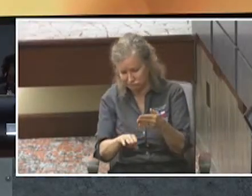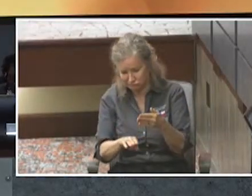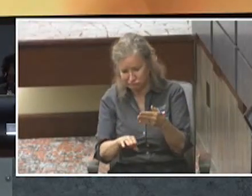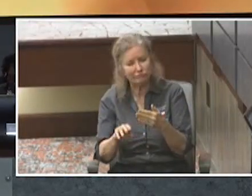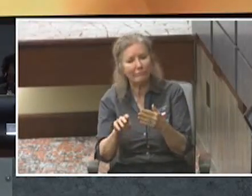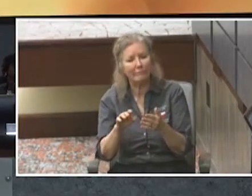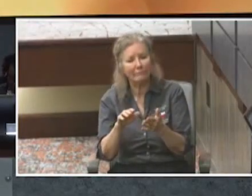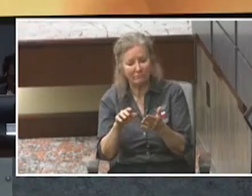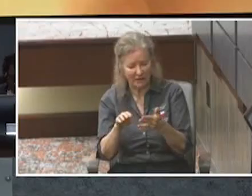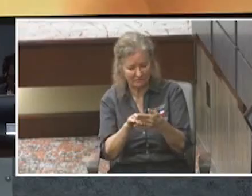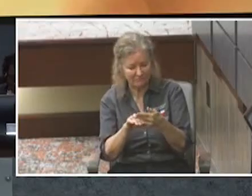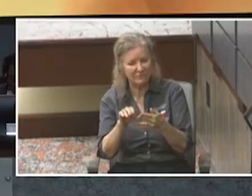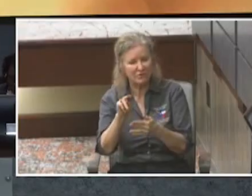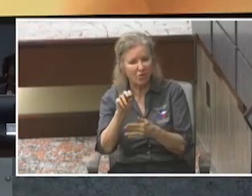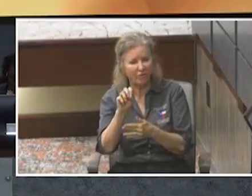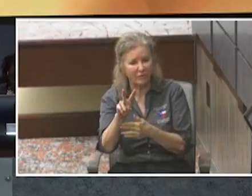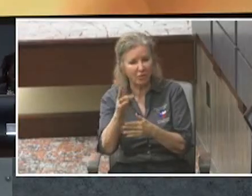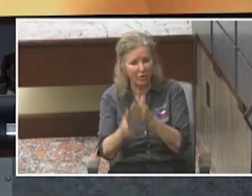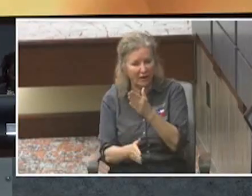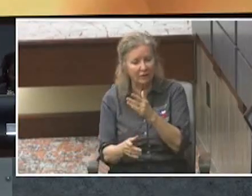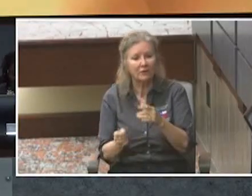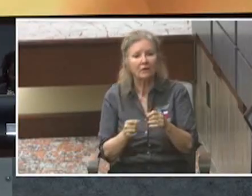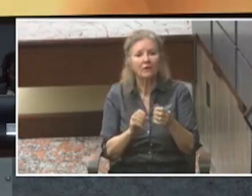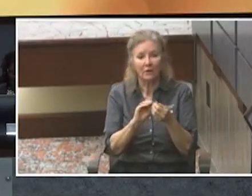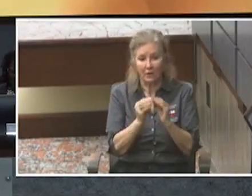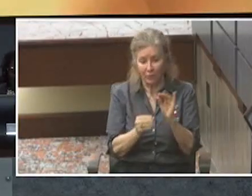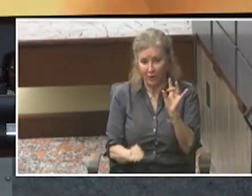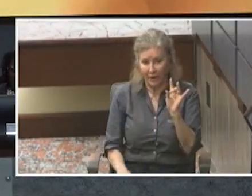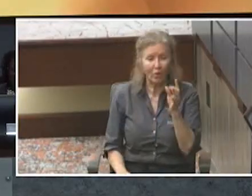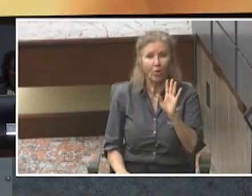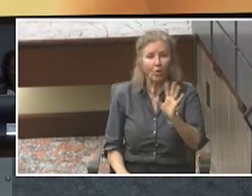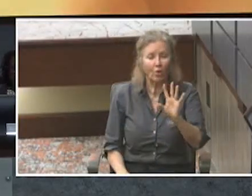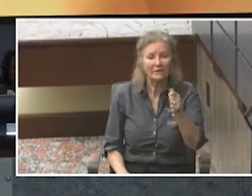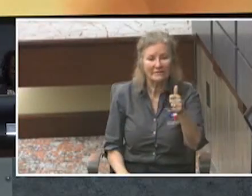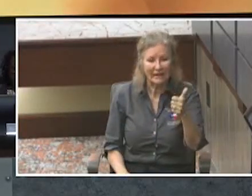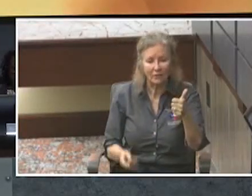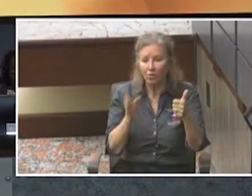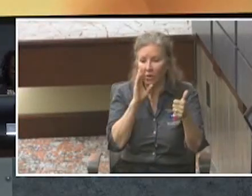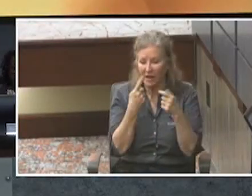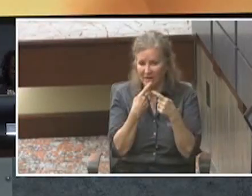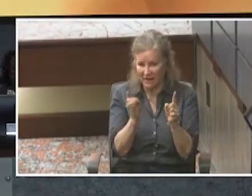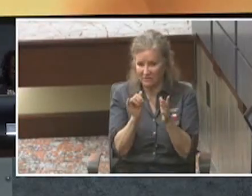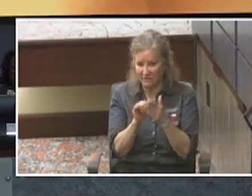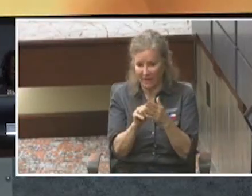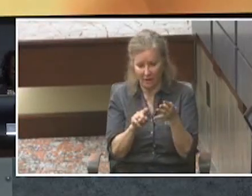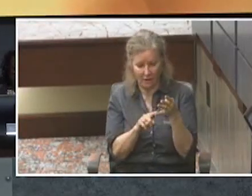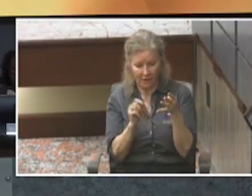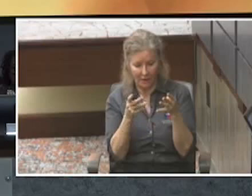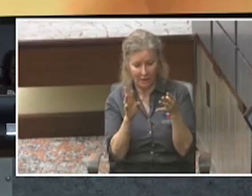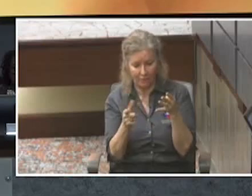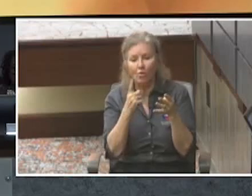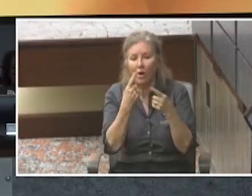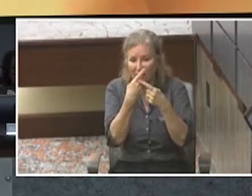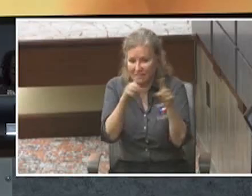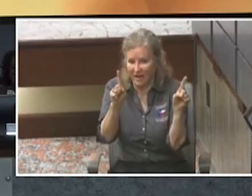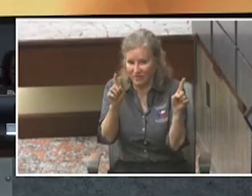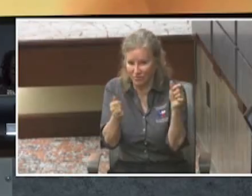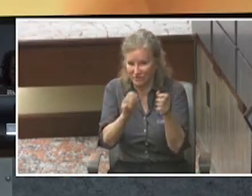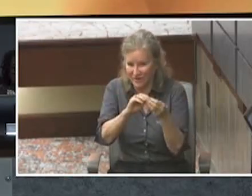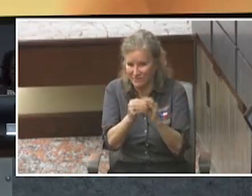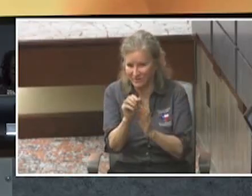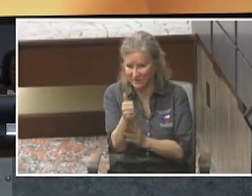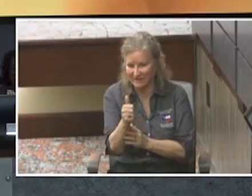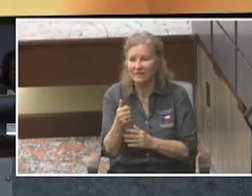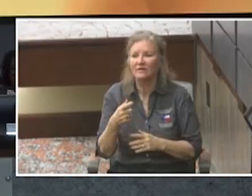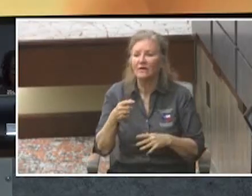8 is actually number 10 is we will announce that at the end of April, and we are close to